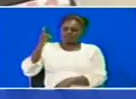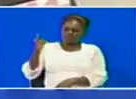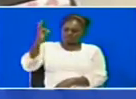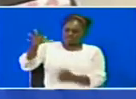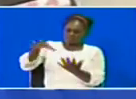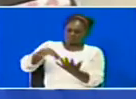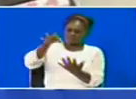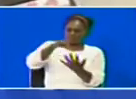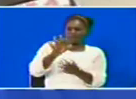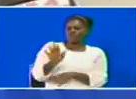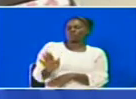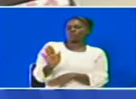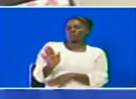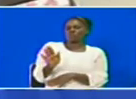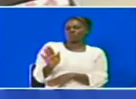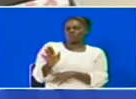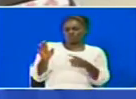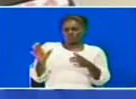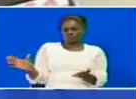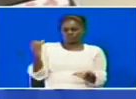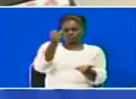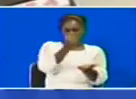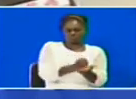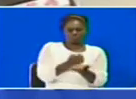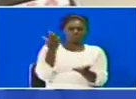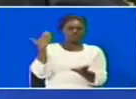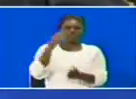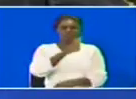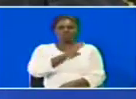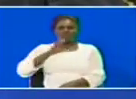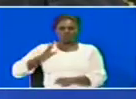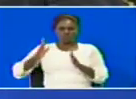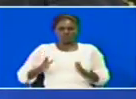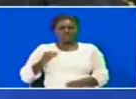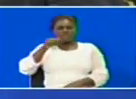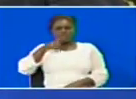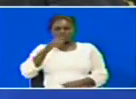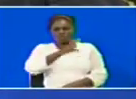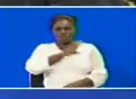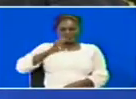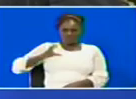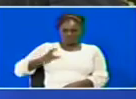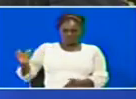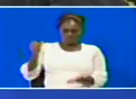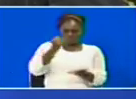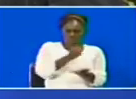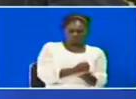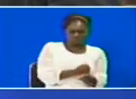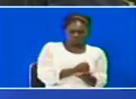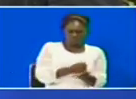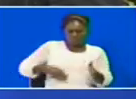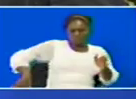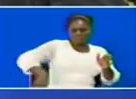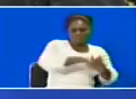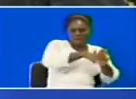you to succeed the previous commission. The fresh commissioners replaced the ISAC-led team that was kicked